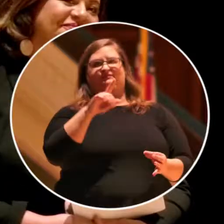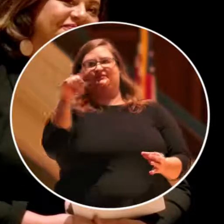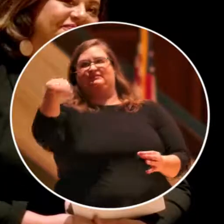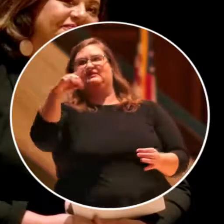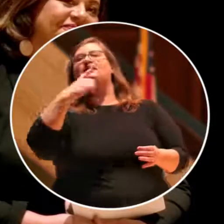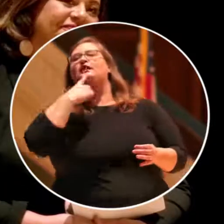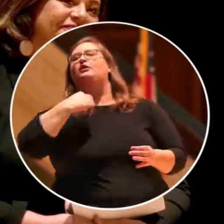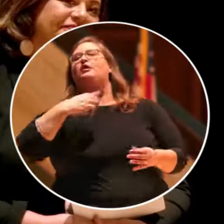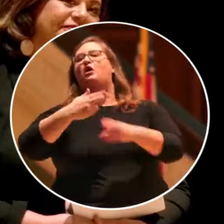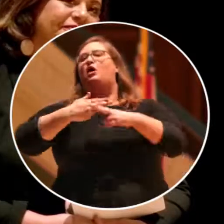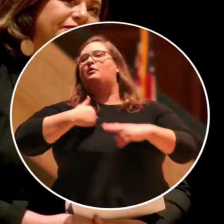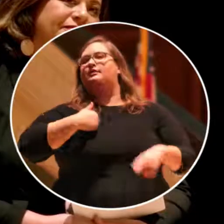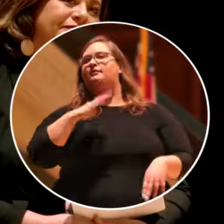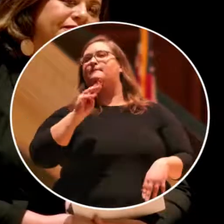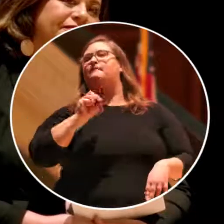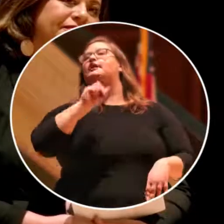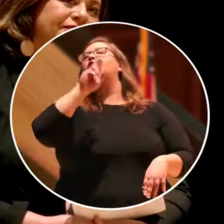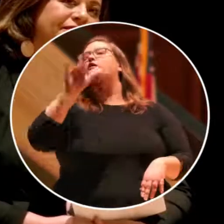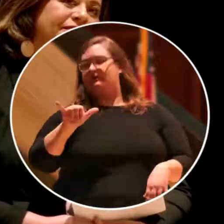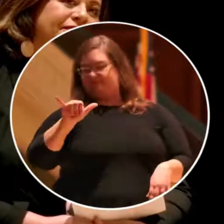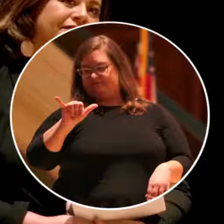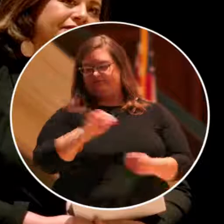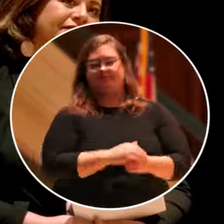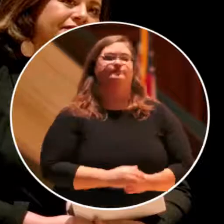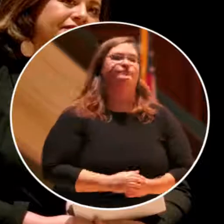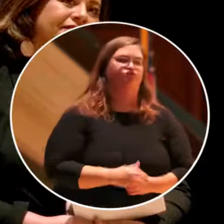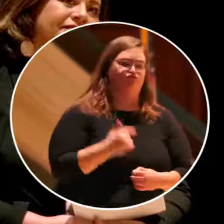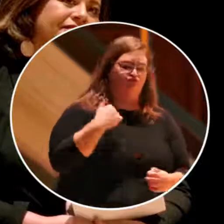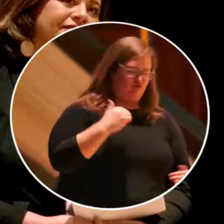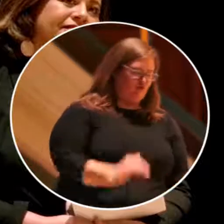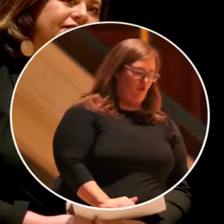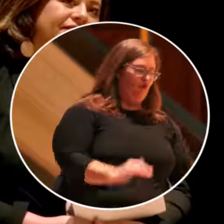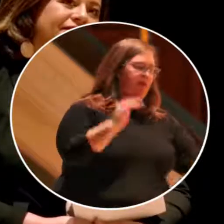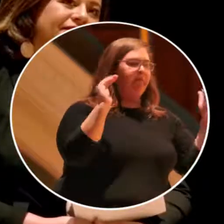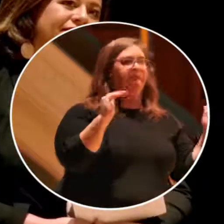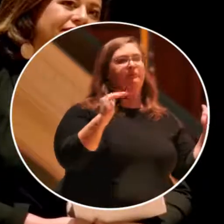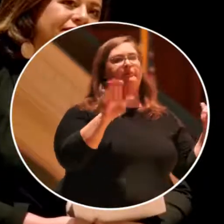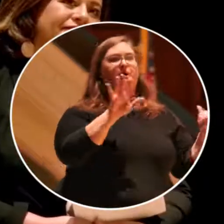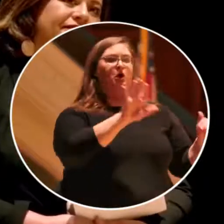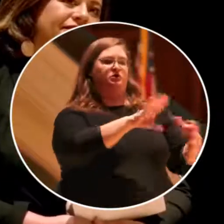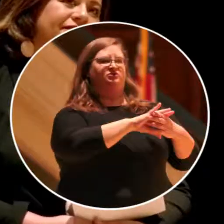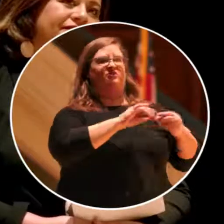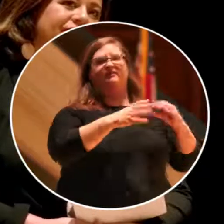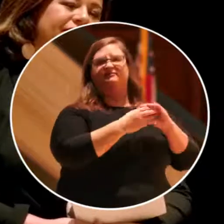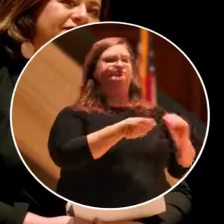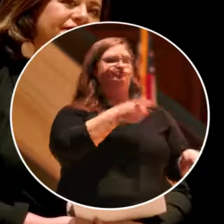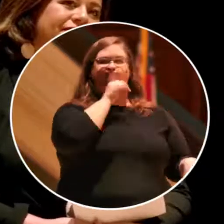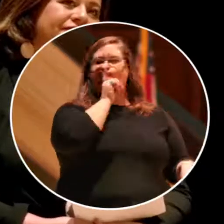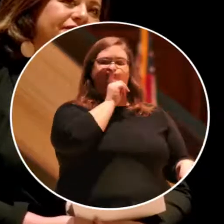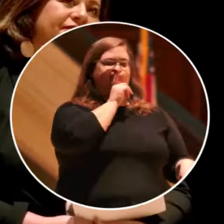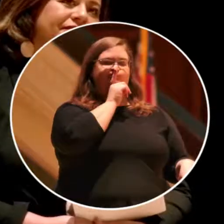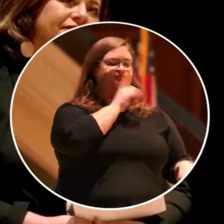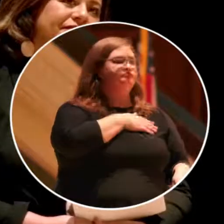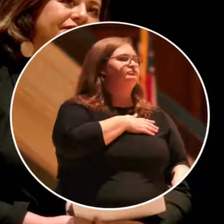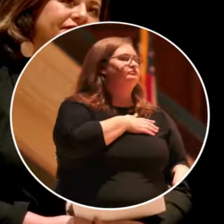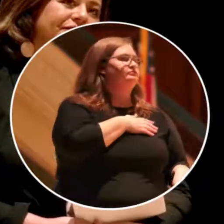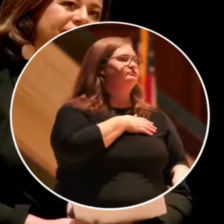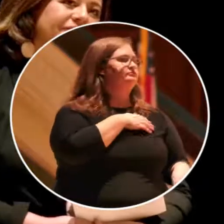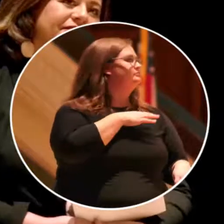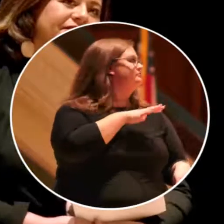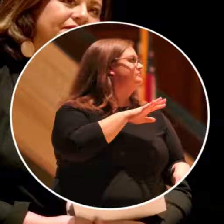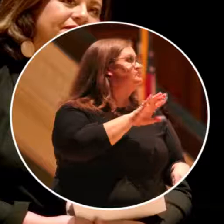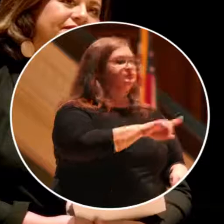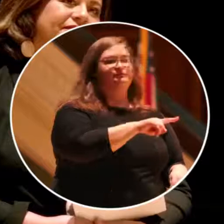Growing up, we didn't hear too many stories from my mother. She was busy. My mother named her first girl, my older